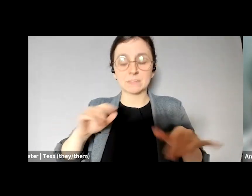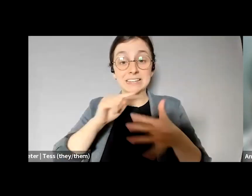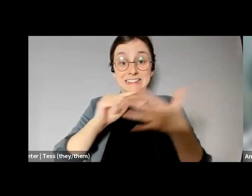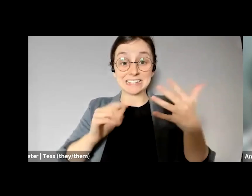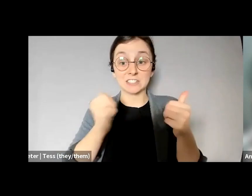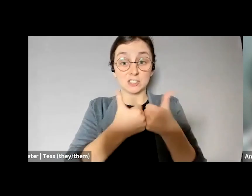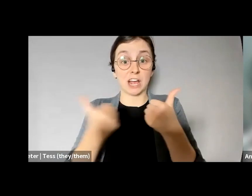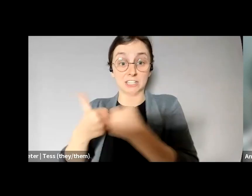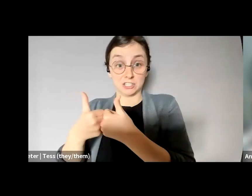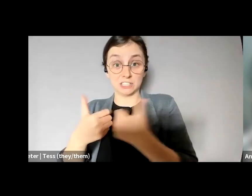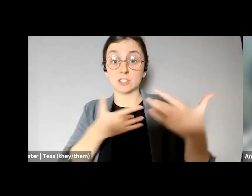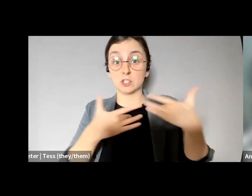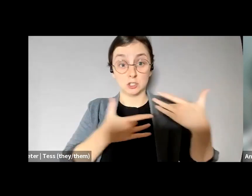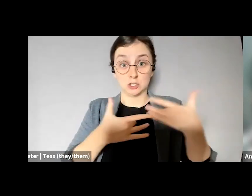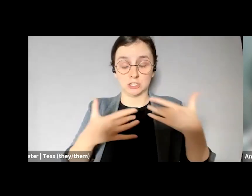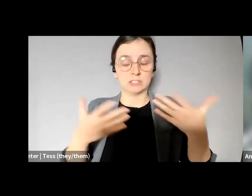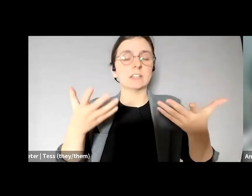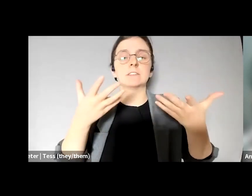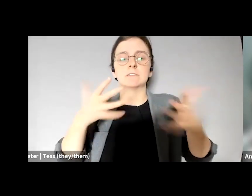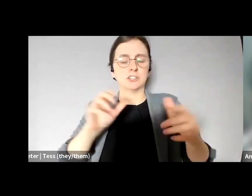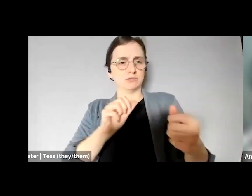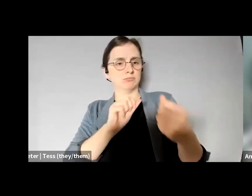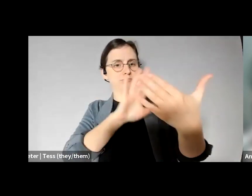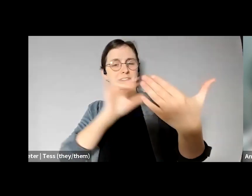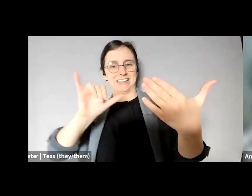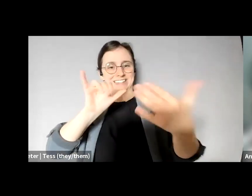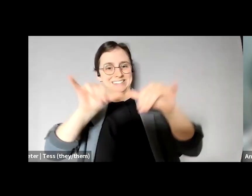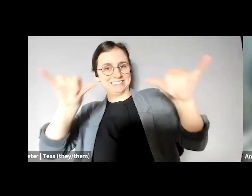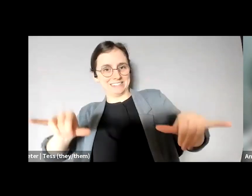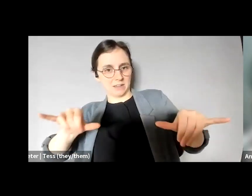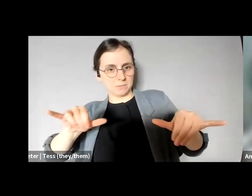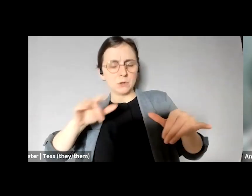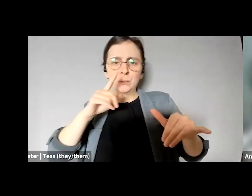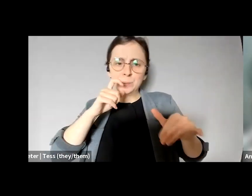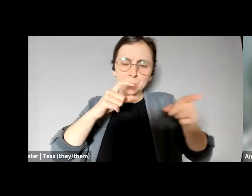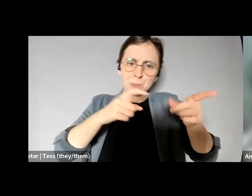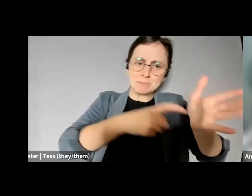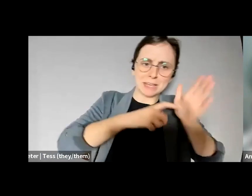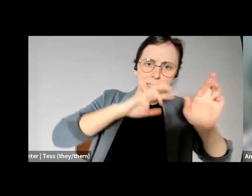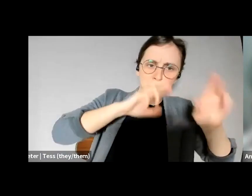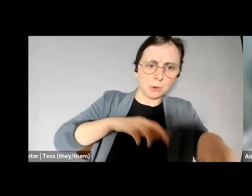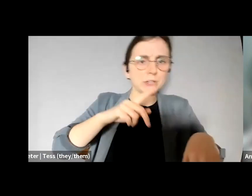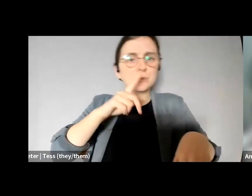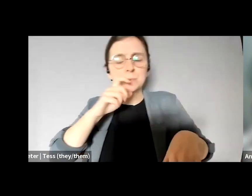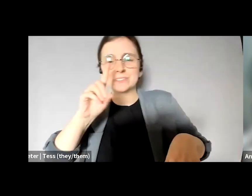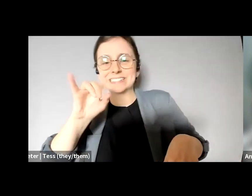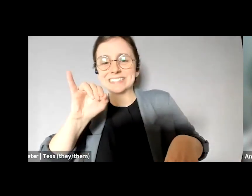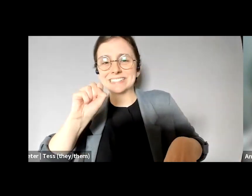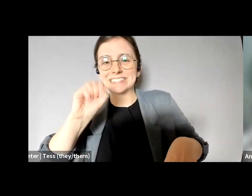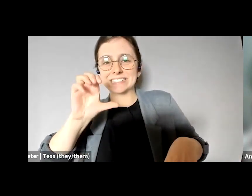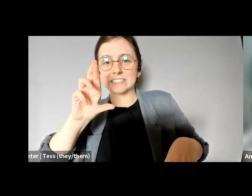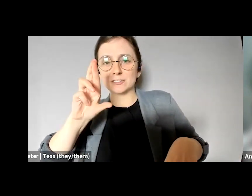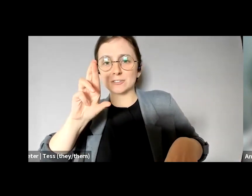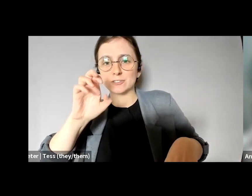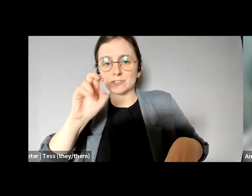confronted by that system as well, in terms of who might be a mandated reporter, who's a discretionary reporter, when do they